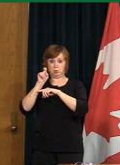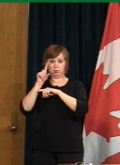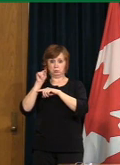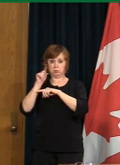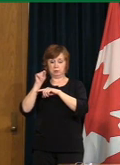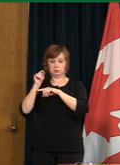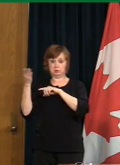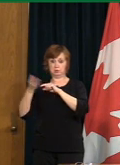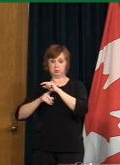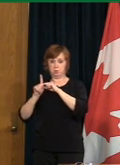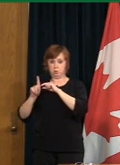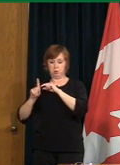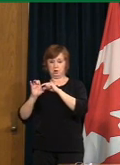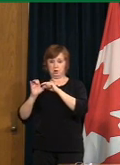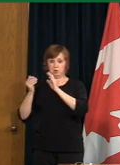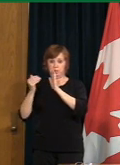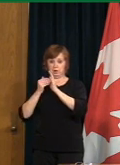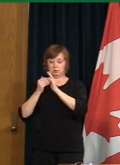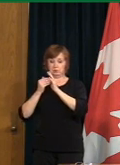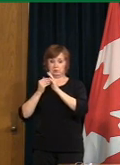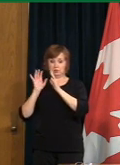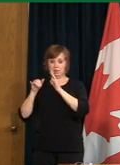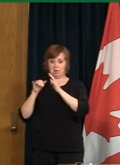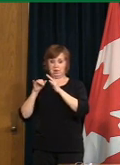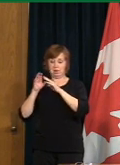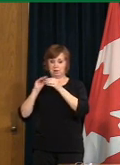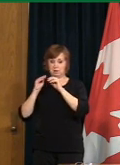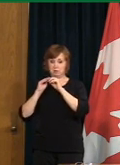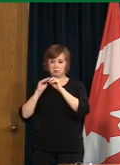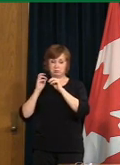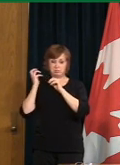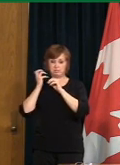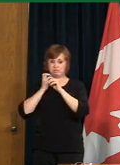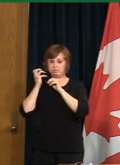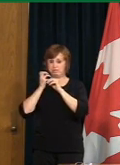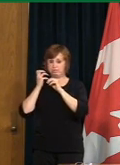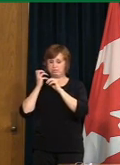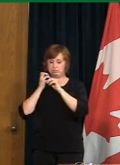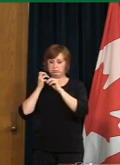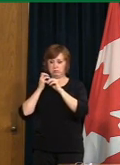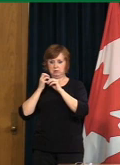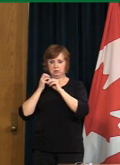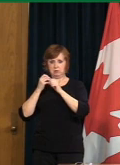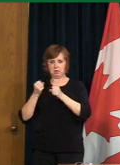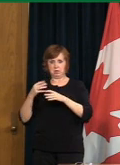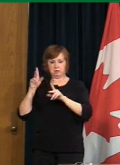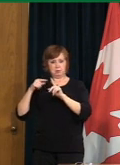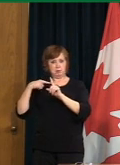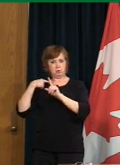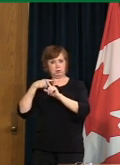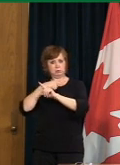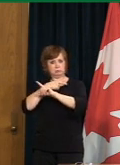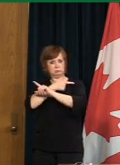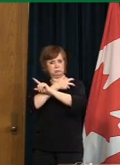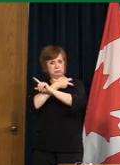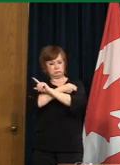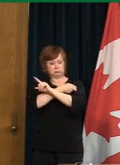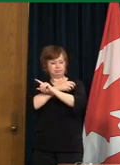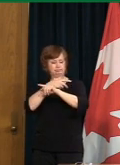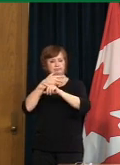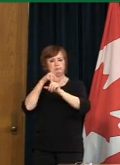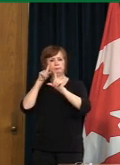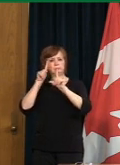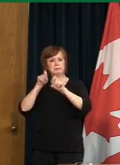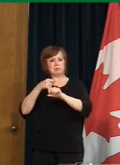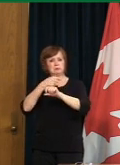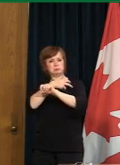with a high test positivity rate, we obviously need to focus in on, what is the transmission, what is the response